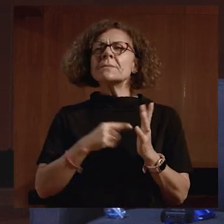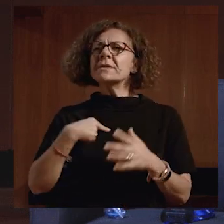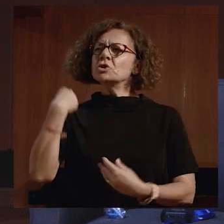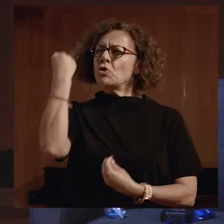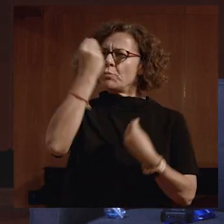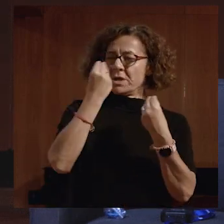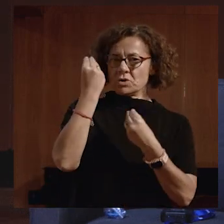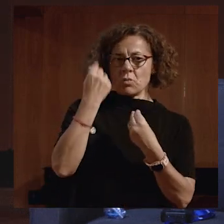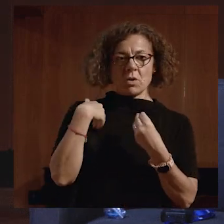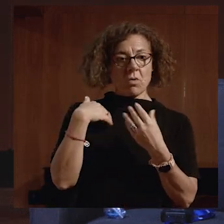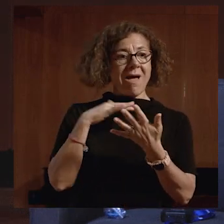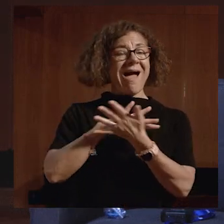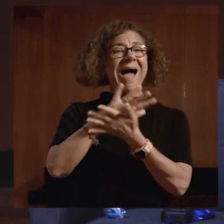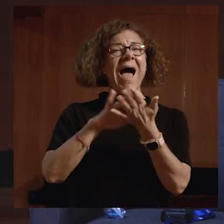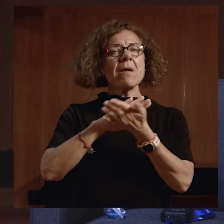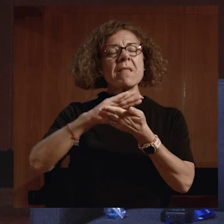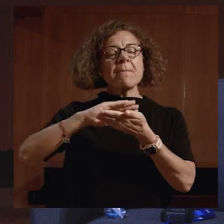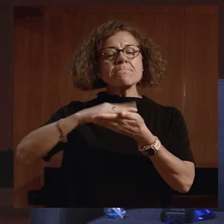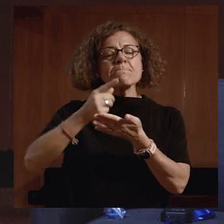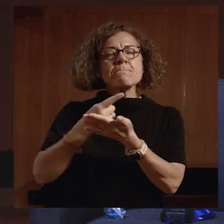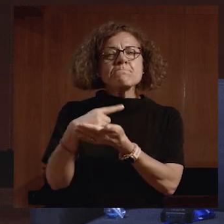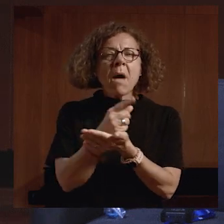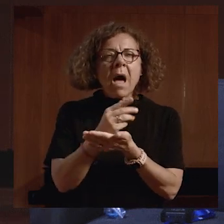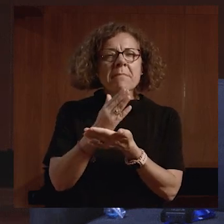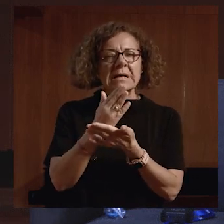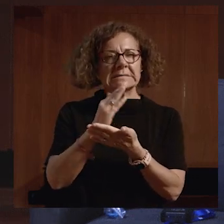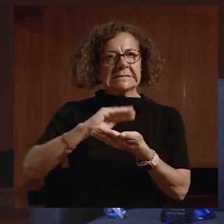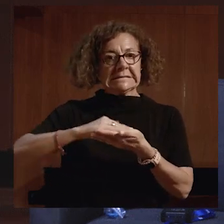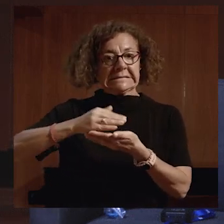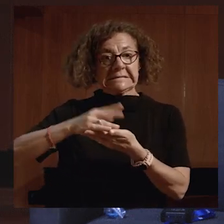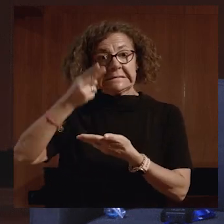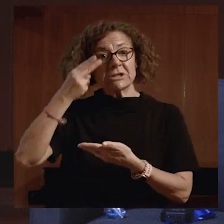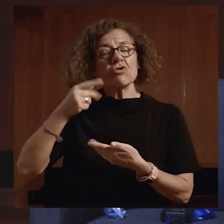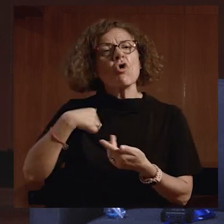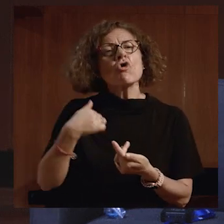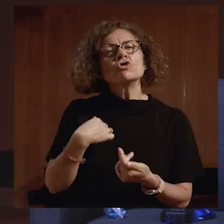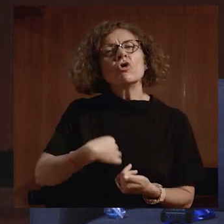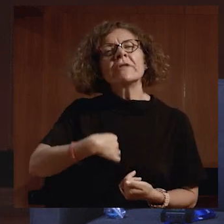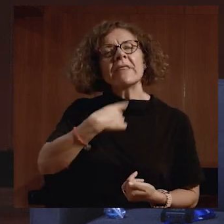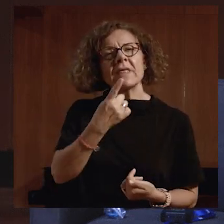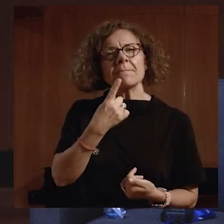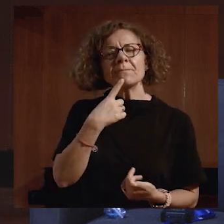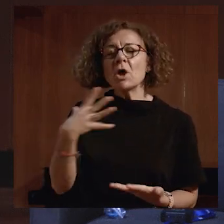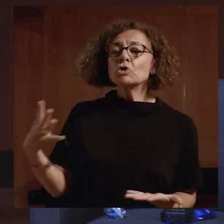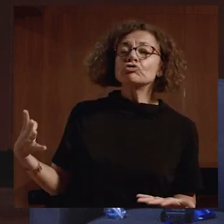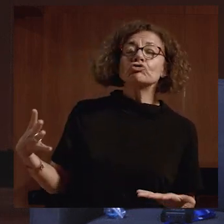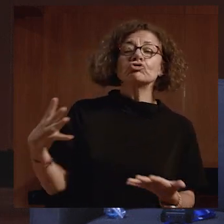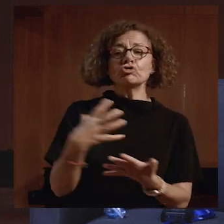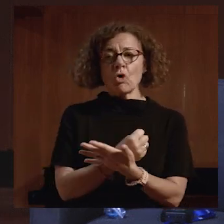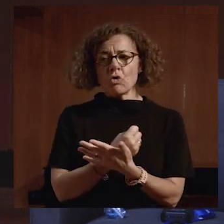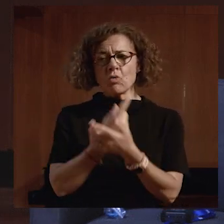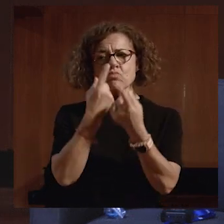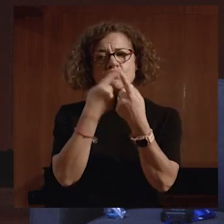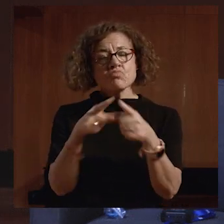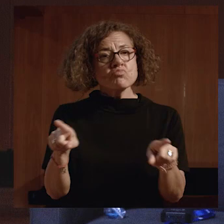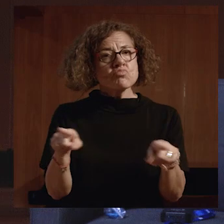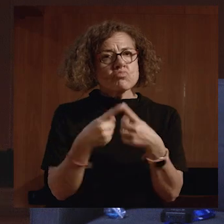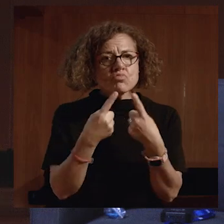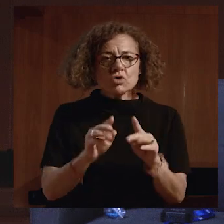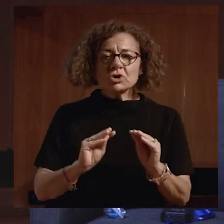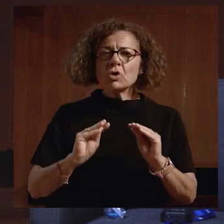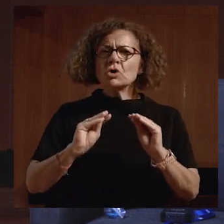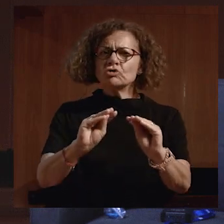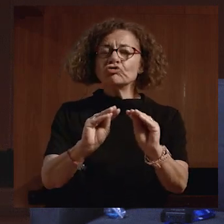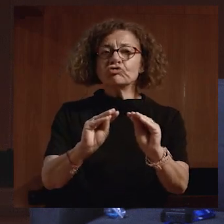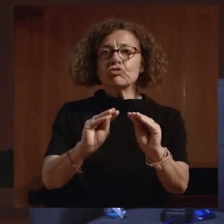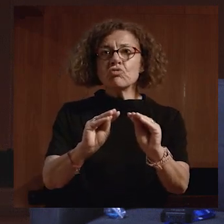treasure map, I like to think about every musician is their own little ecosystem, or almost like a